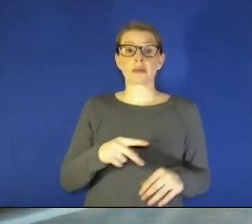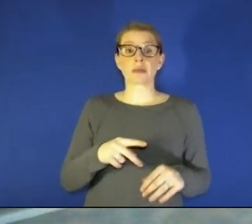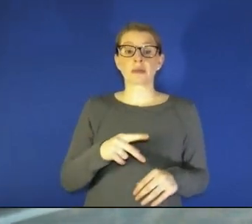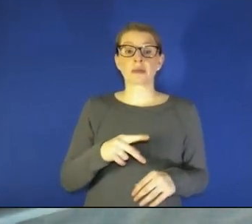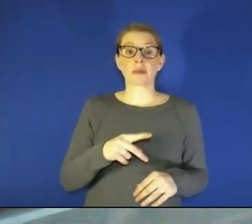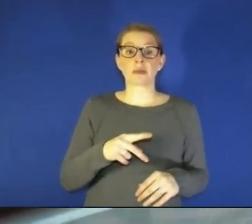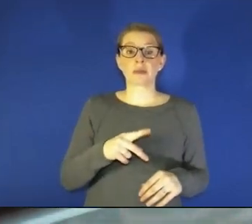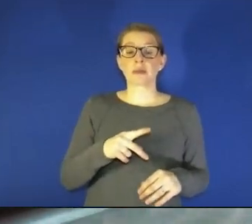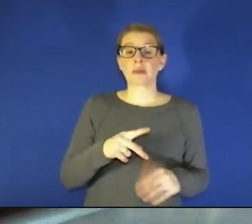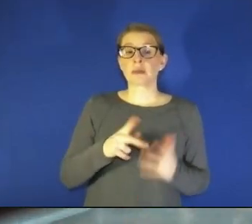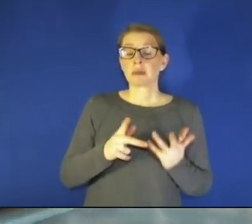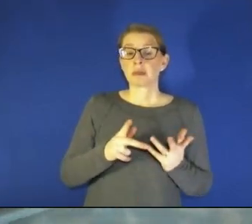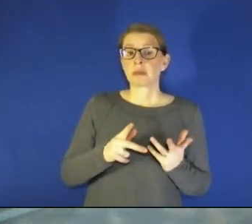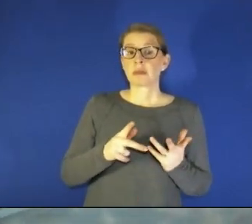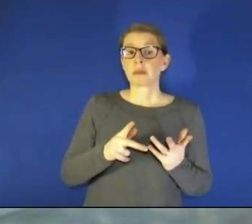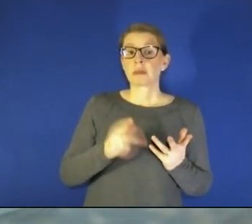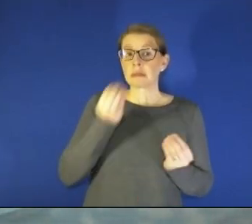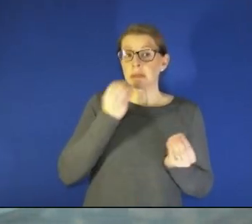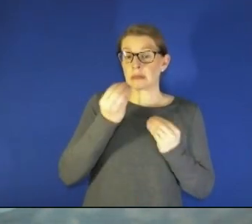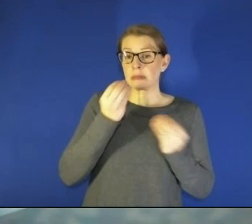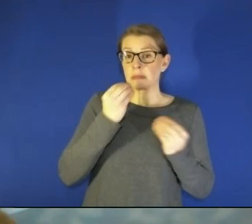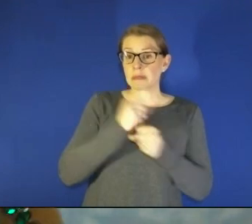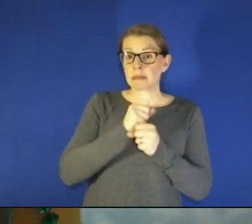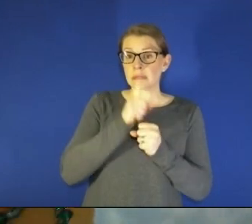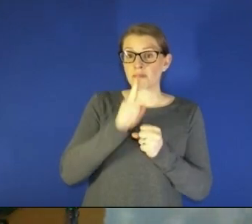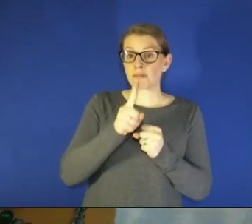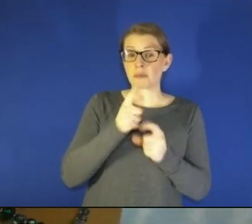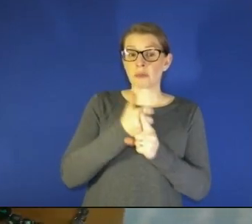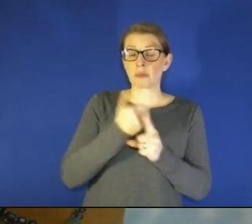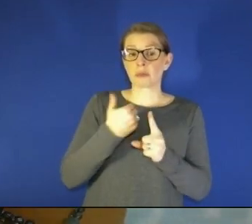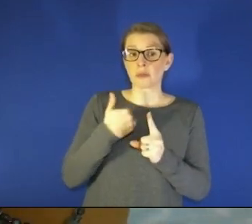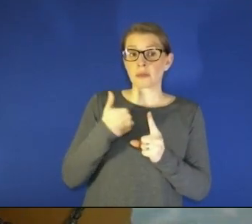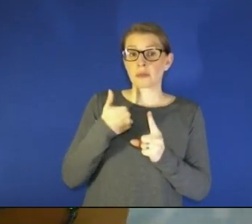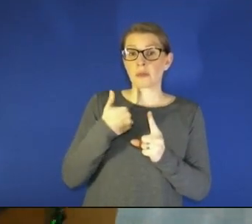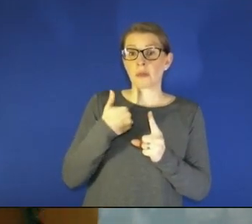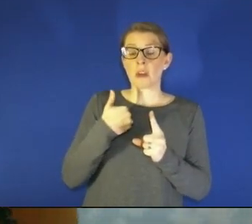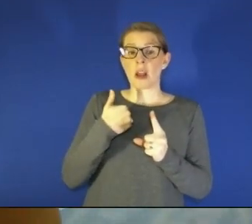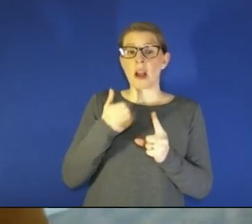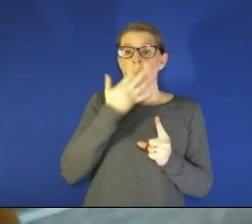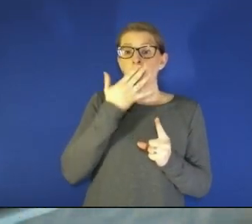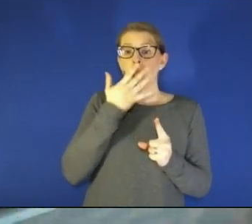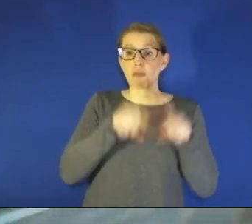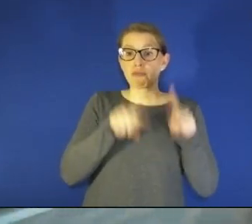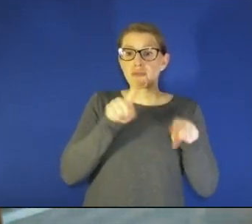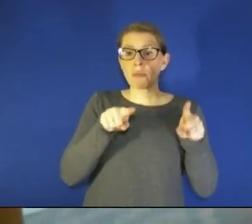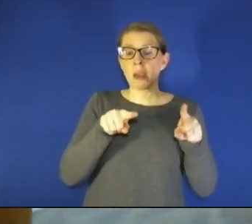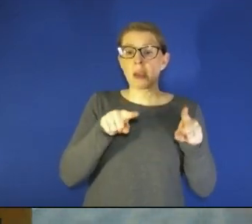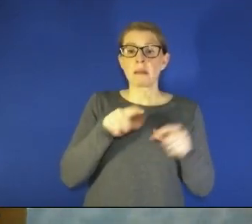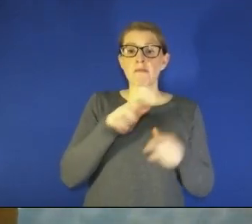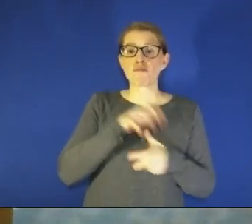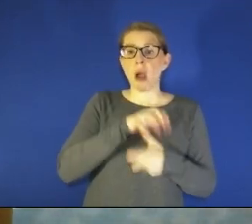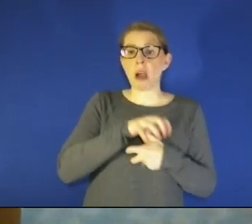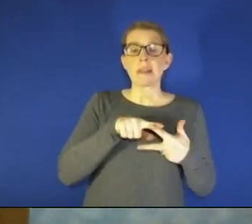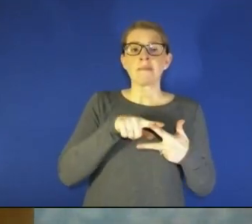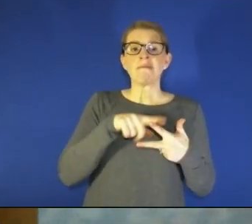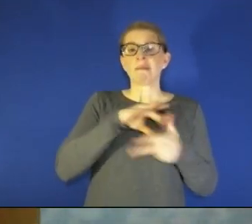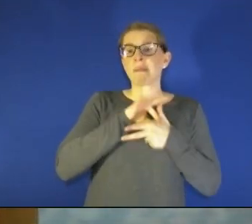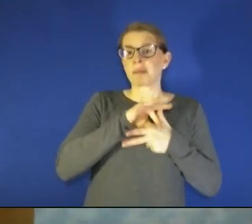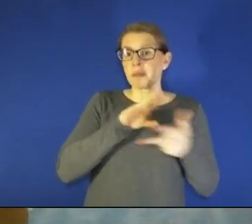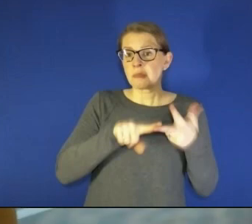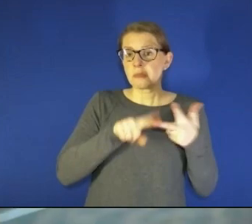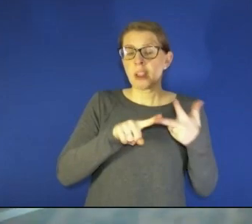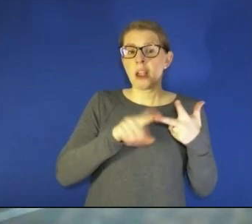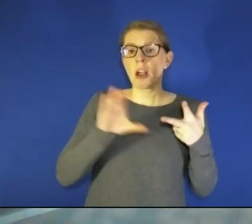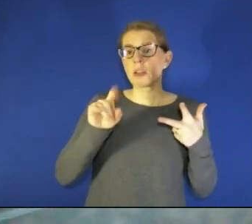So when you eat, make sure you have 4 different colors on the plate: some broccoli, some meats, some cauliflower,